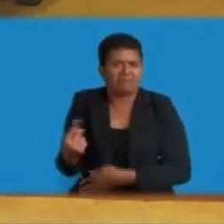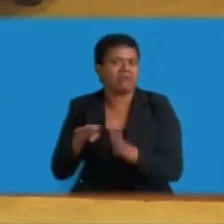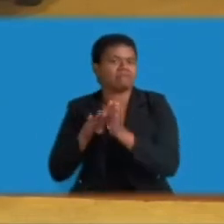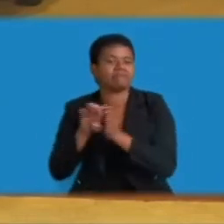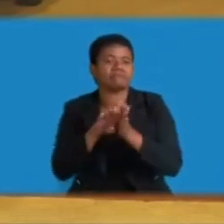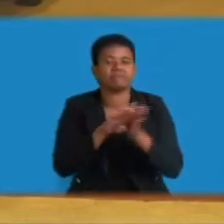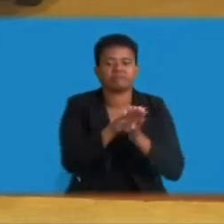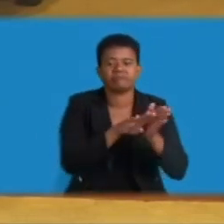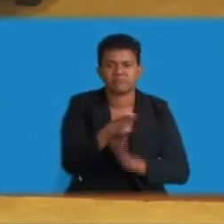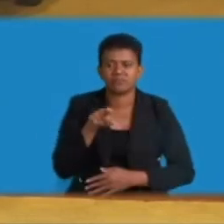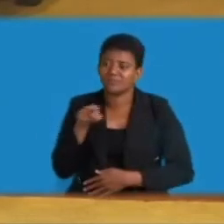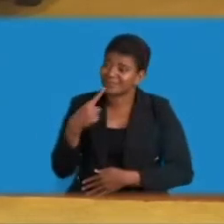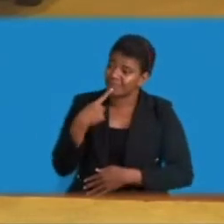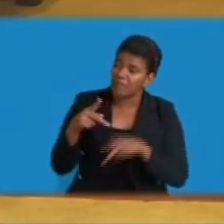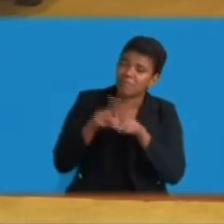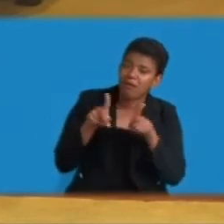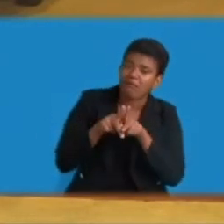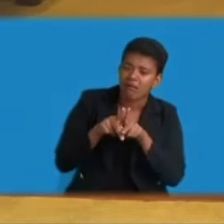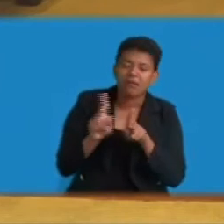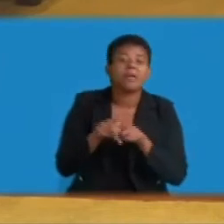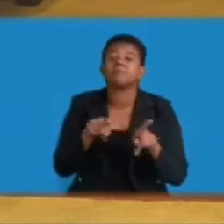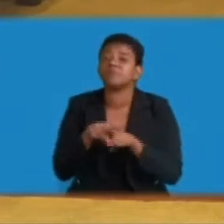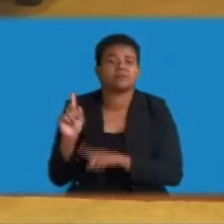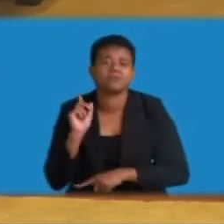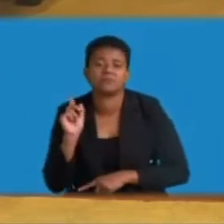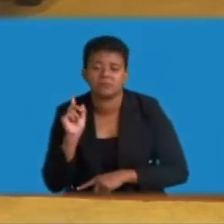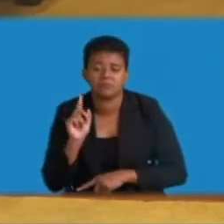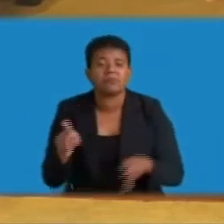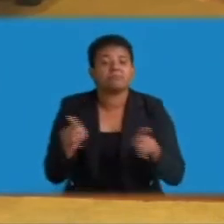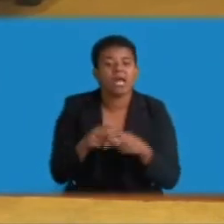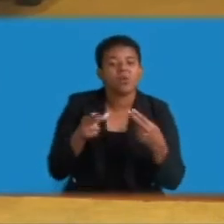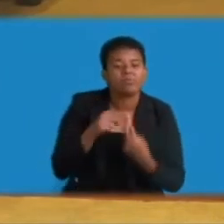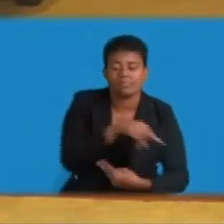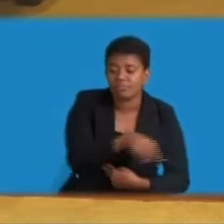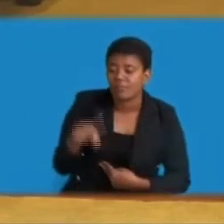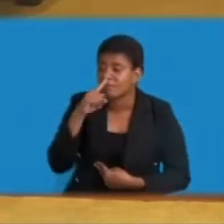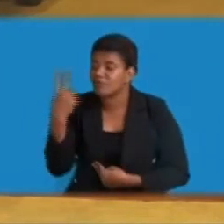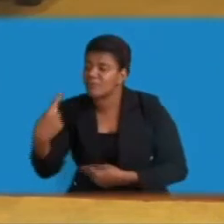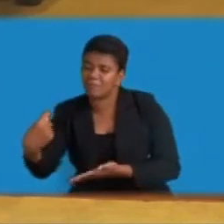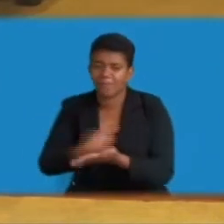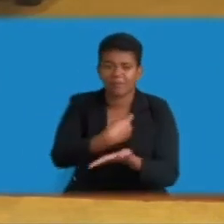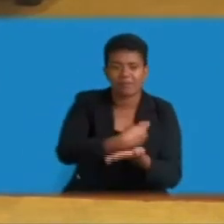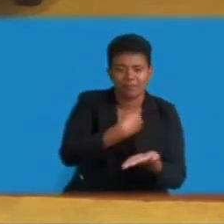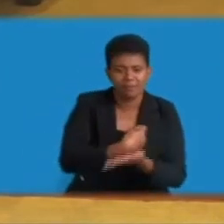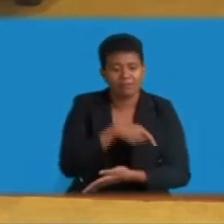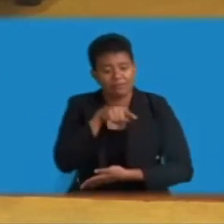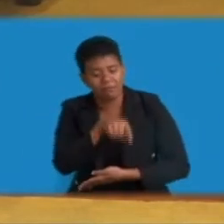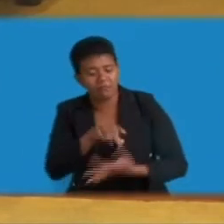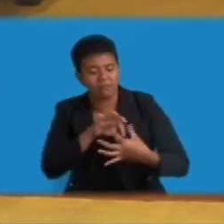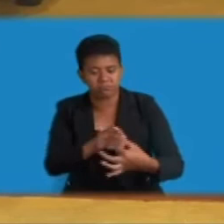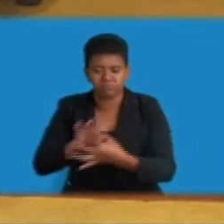partnership, Madam Speaker, partnership means partnership with the ratepayers who pay the rate and the